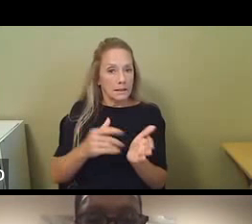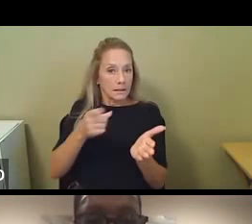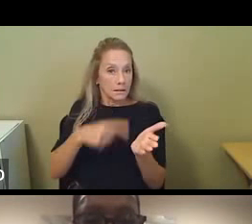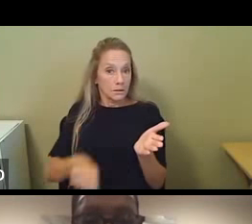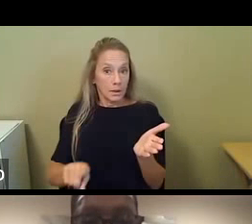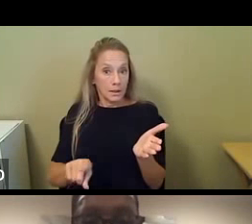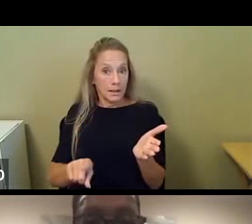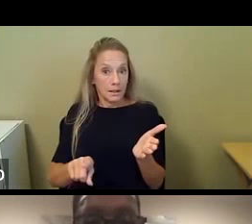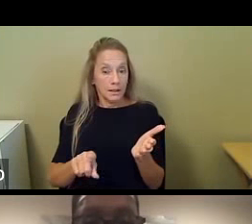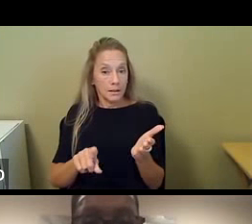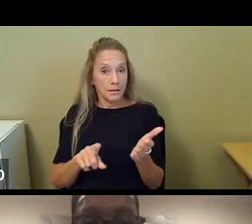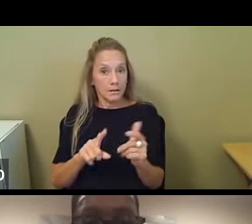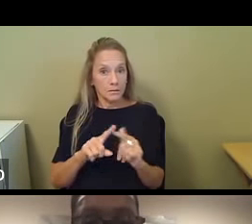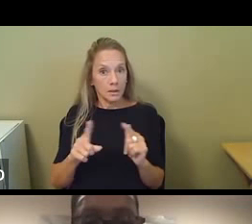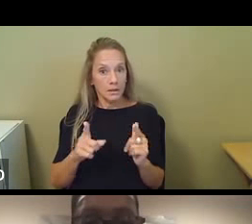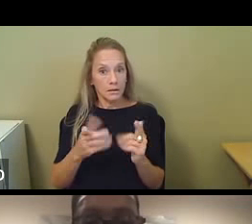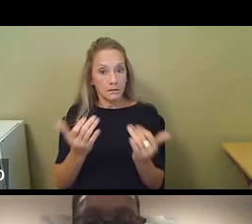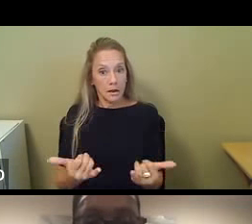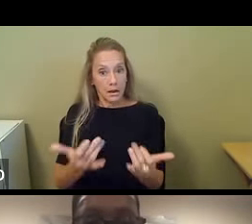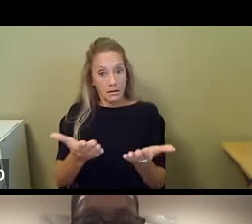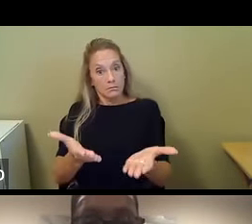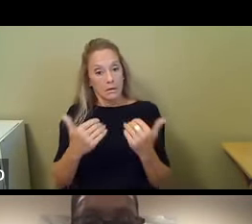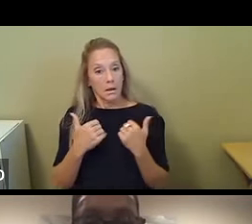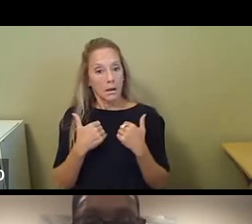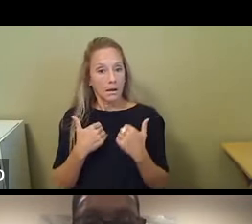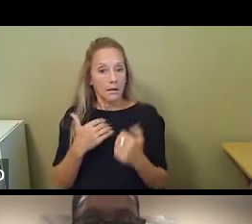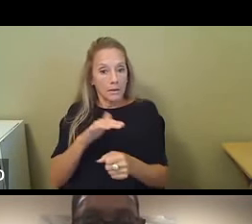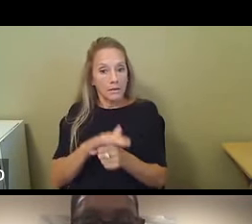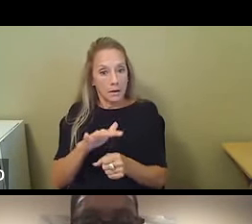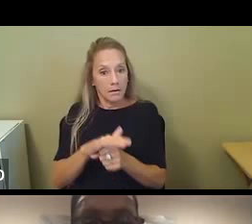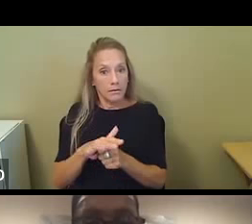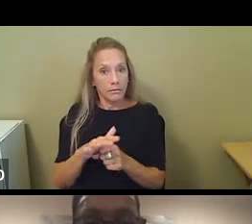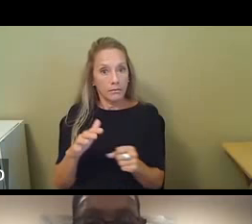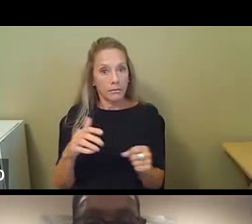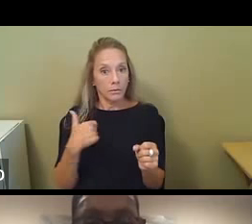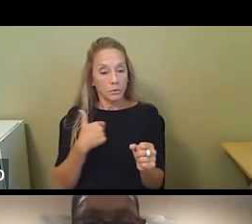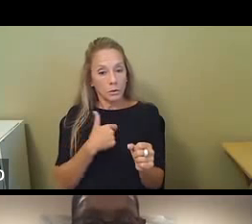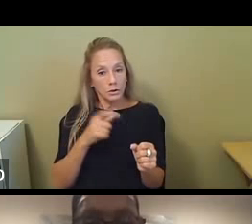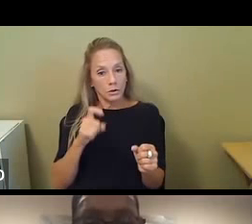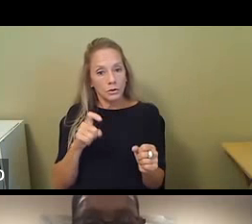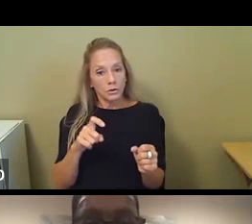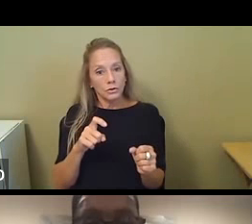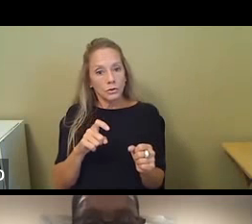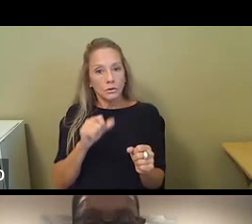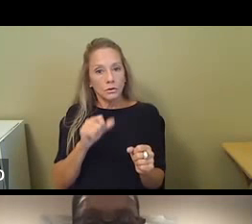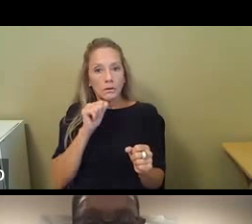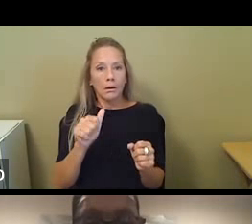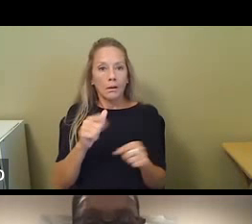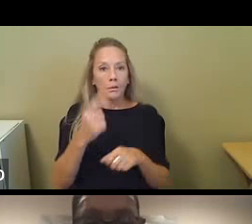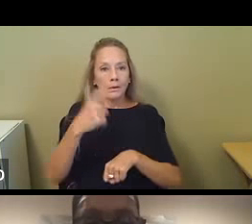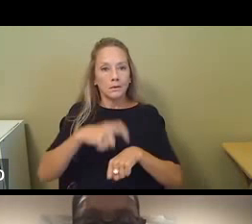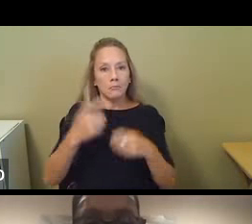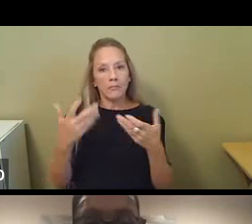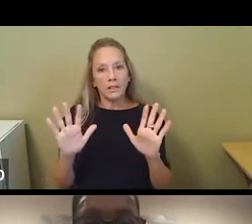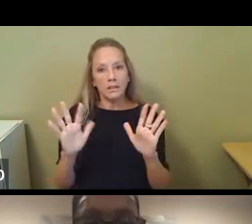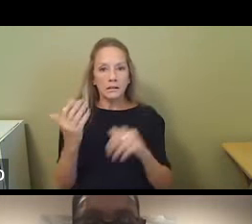enough here that I don't think it's the type of thing that we would just one and done it